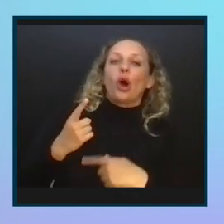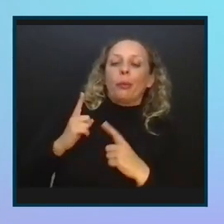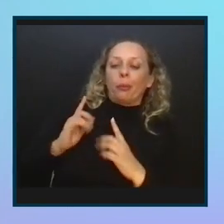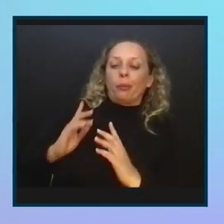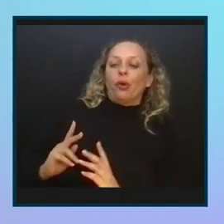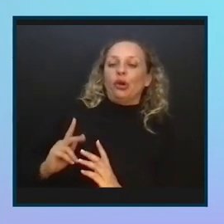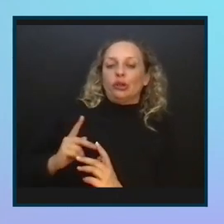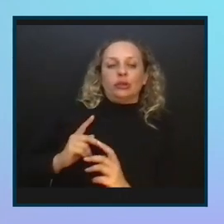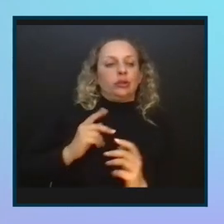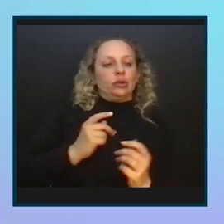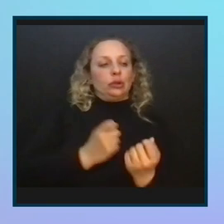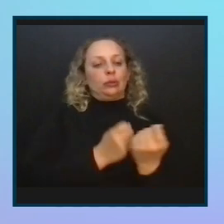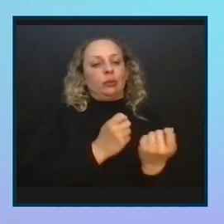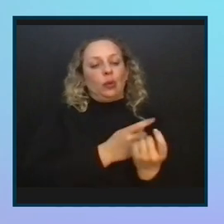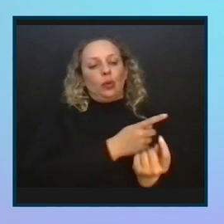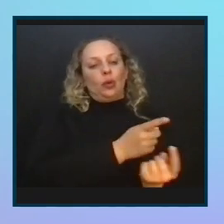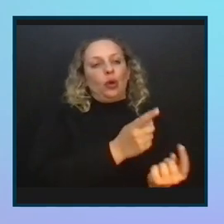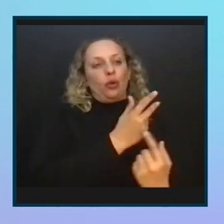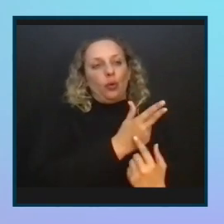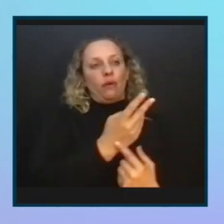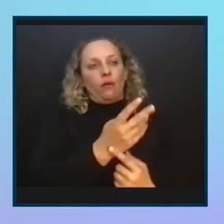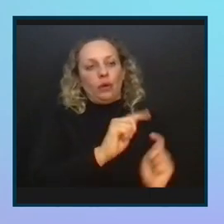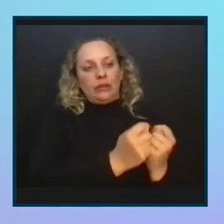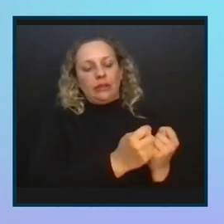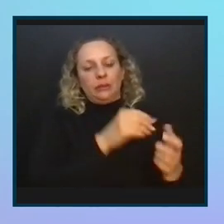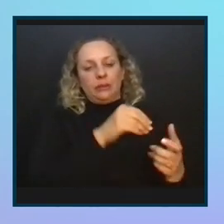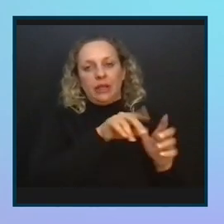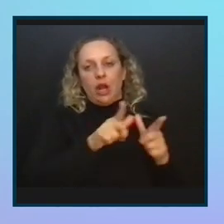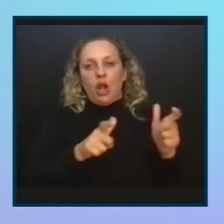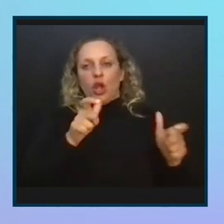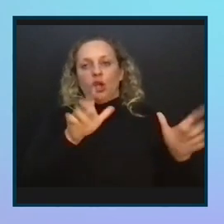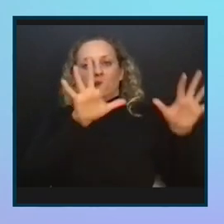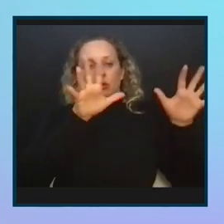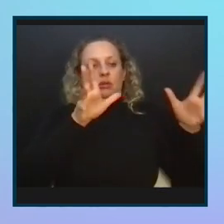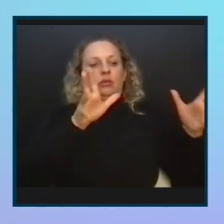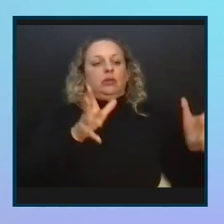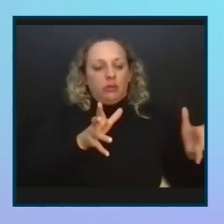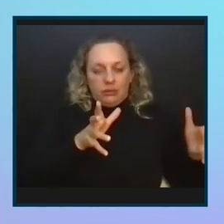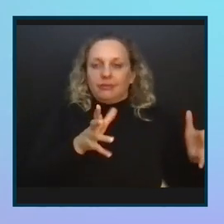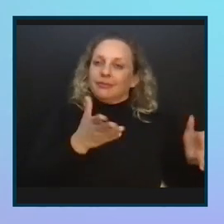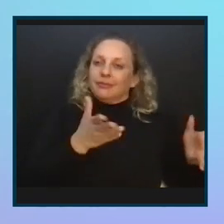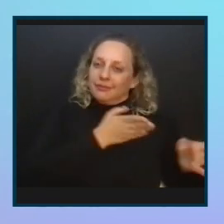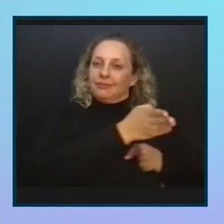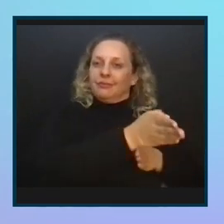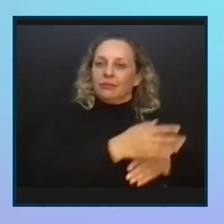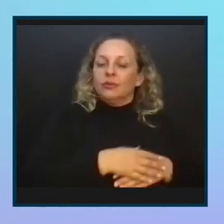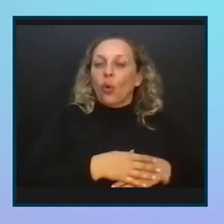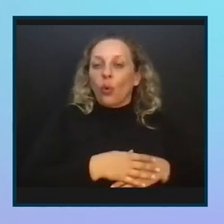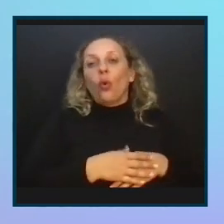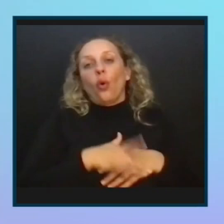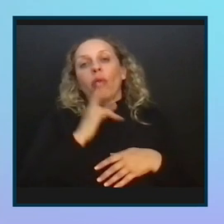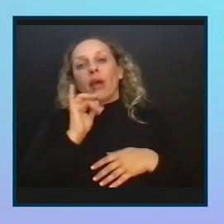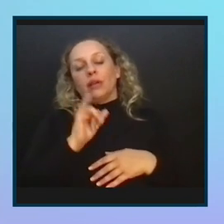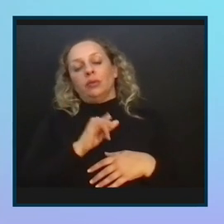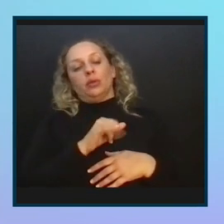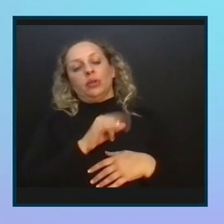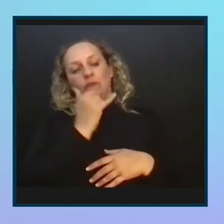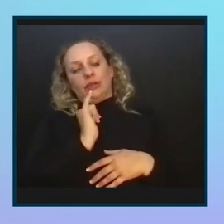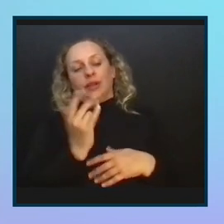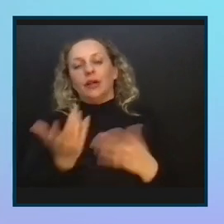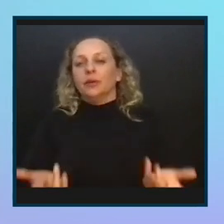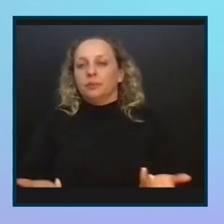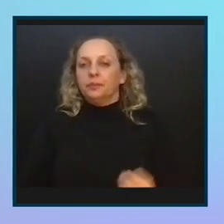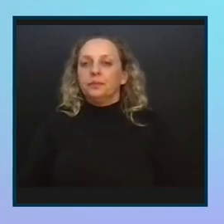person supporting three or four teams within a larger agile train. So that's sort of what that makeup looks